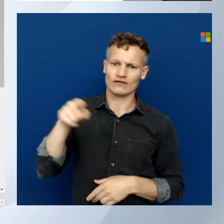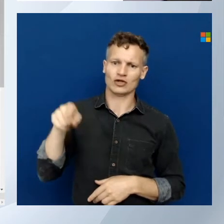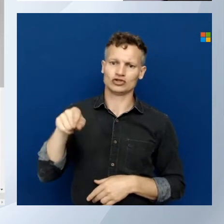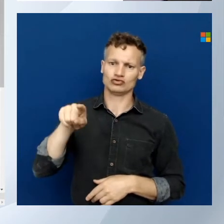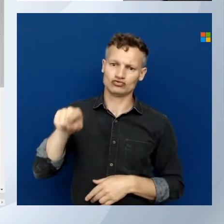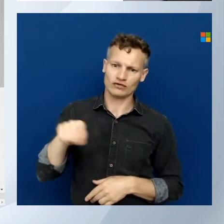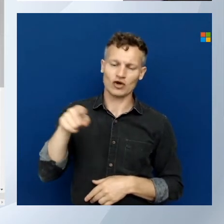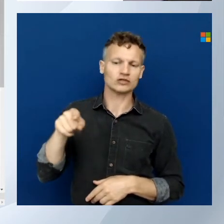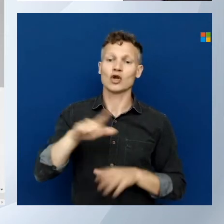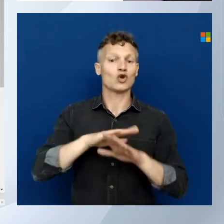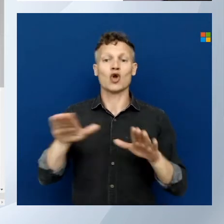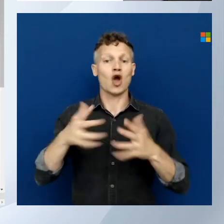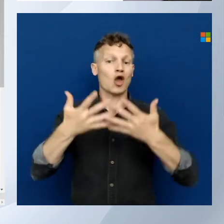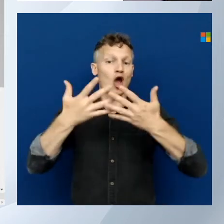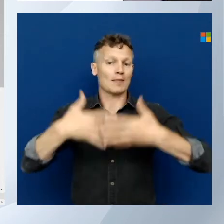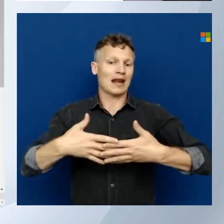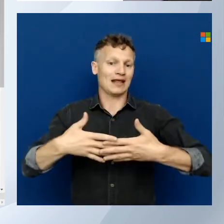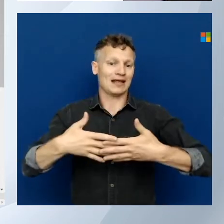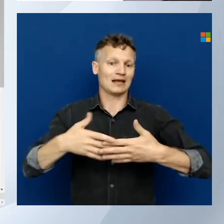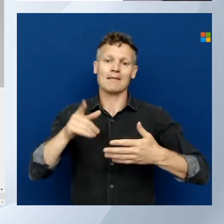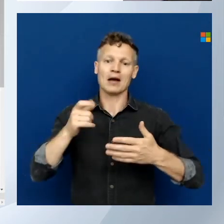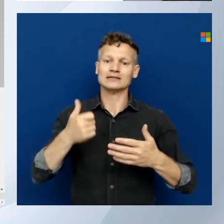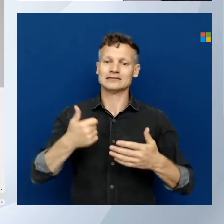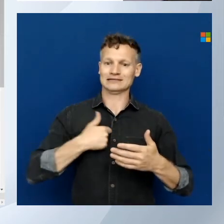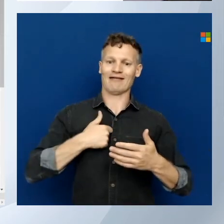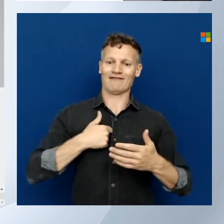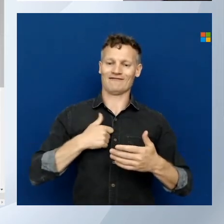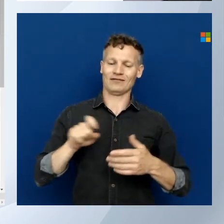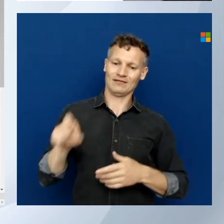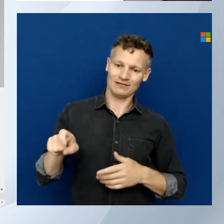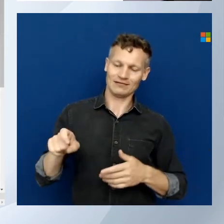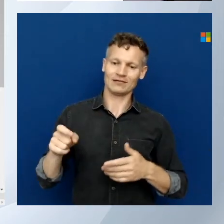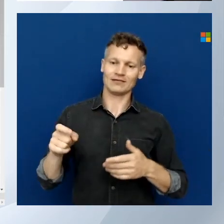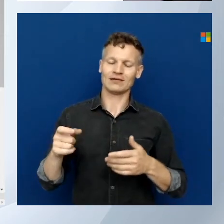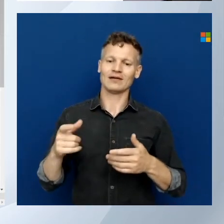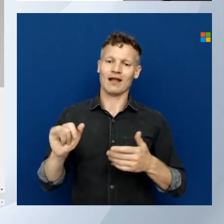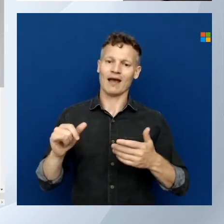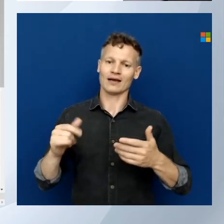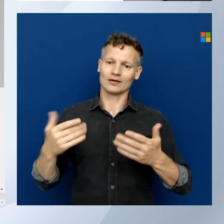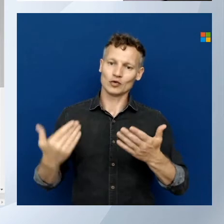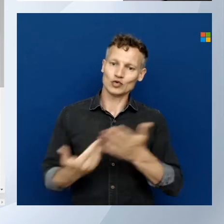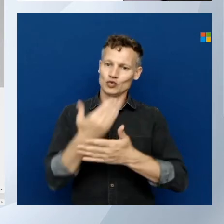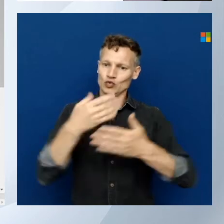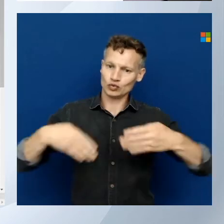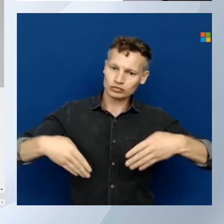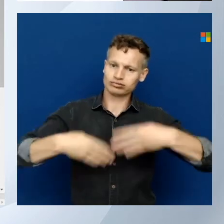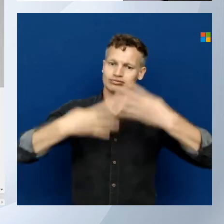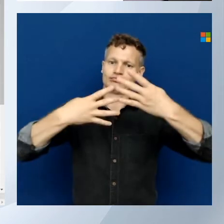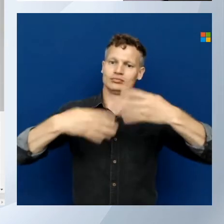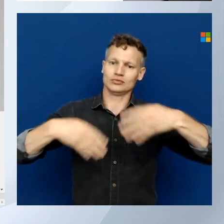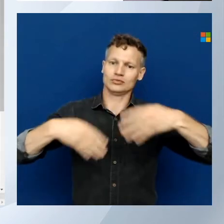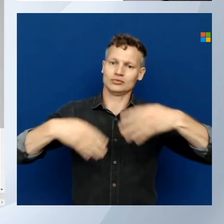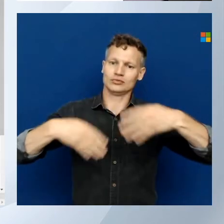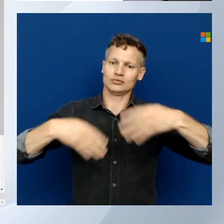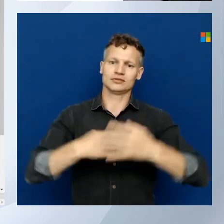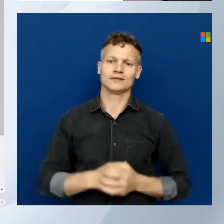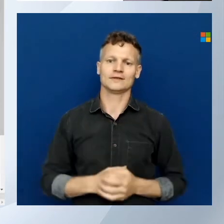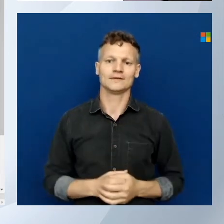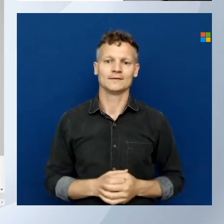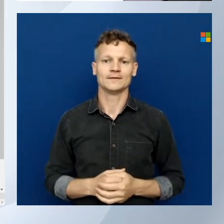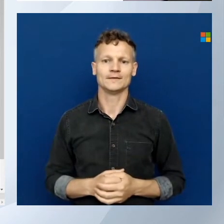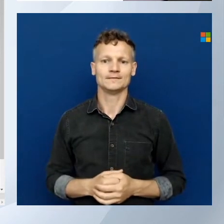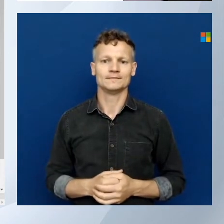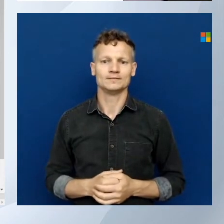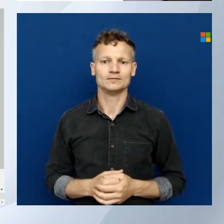it's going through the different steps, and knowing myself, I'll probably fast forward through the different steps to make sure that we're